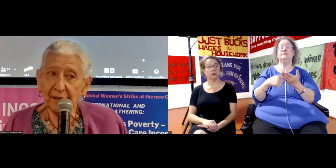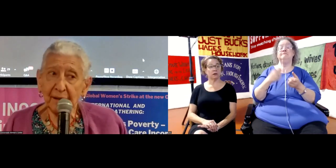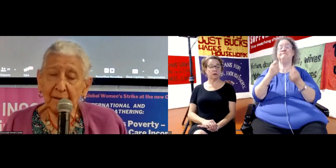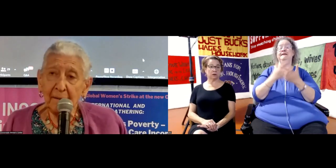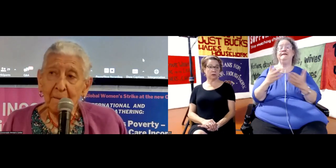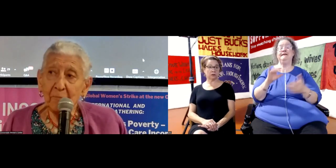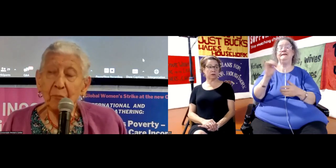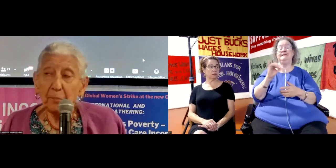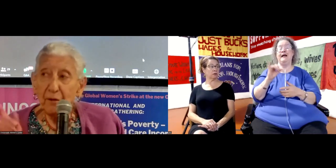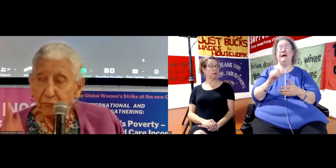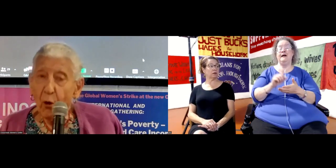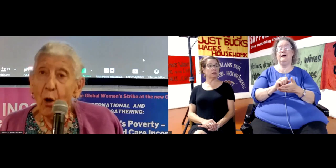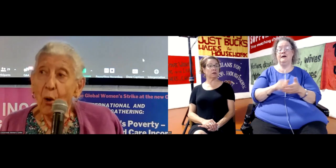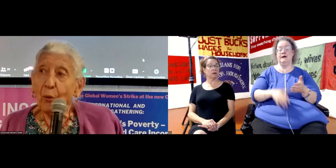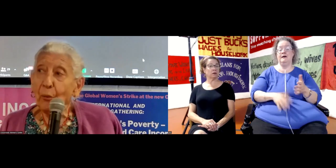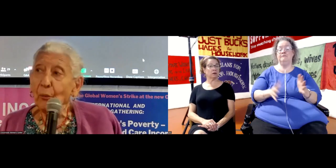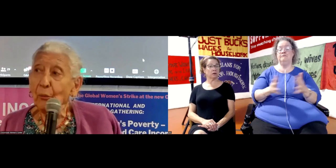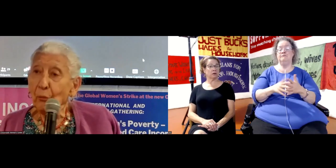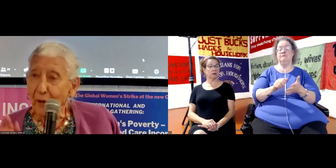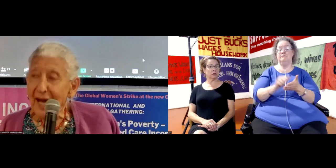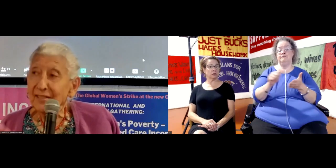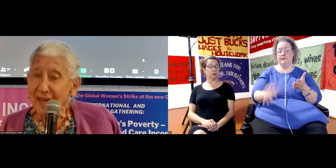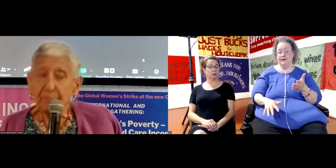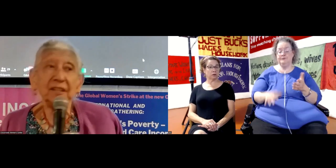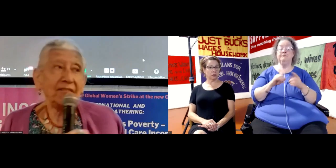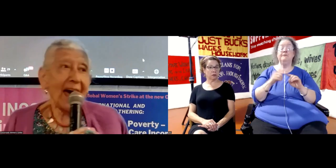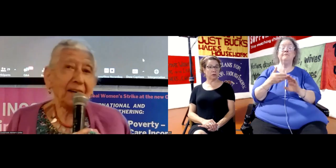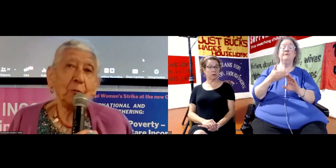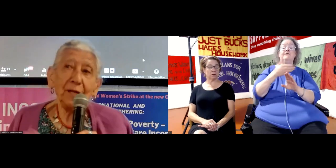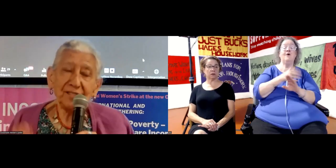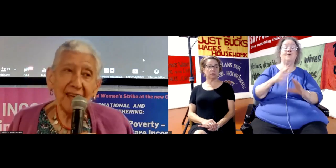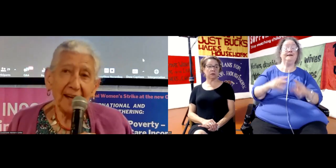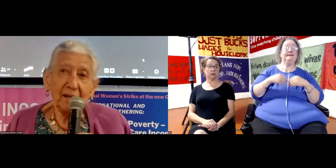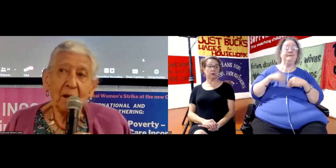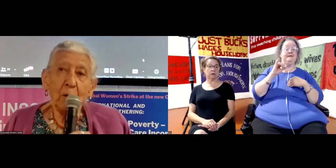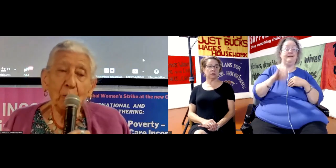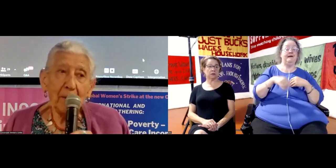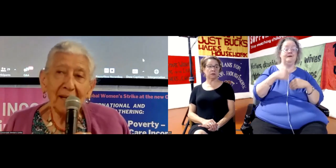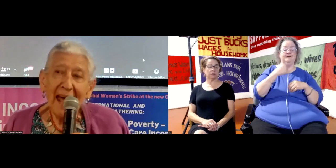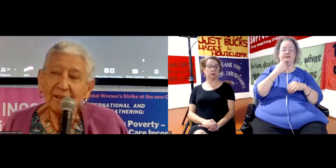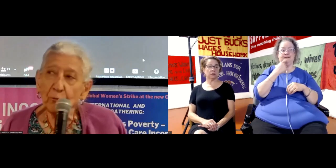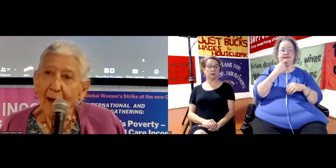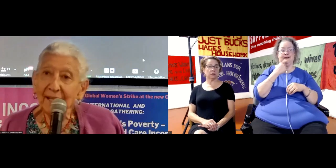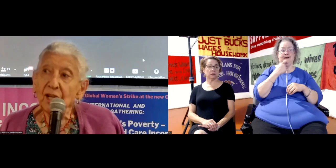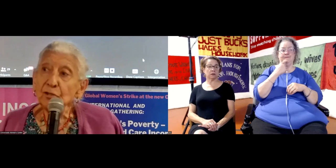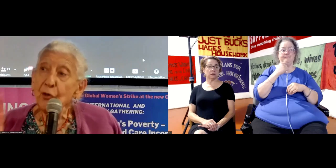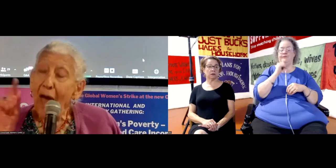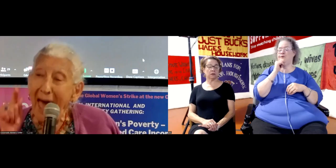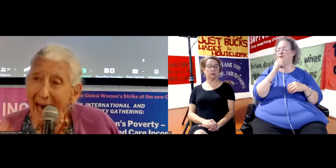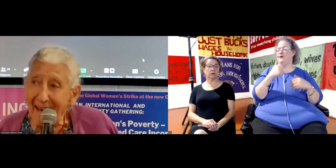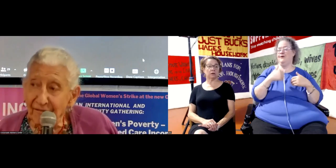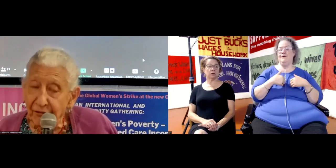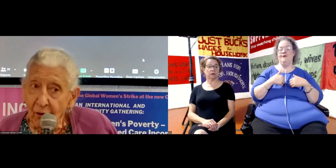abortion, but before we accepted that, we said women had the right